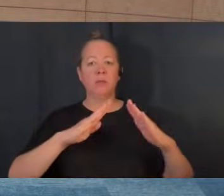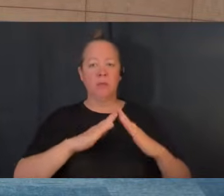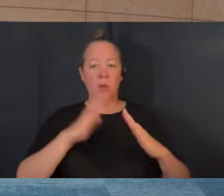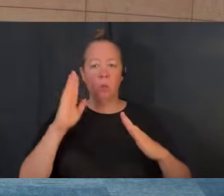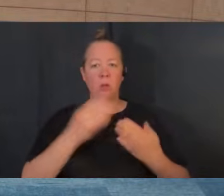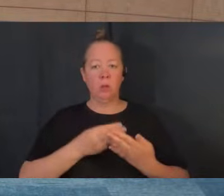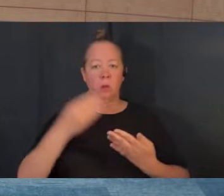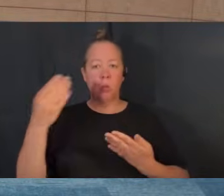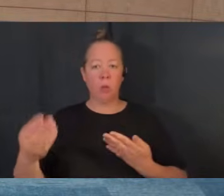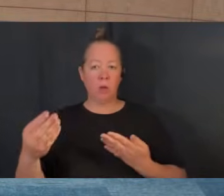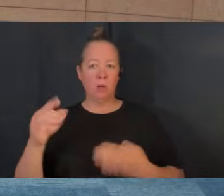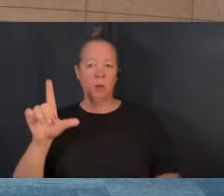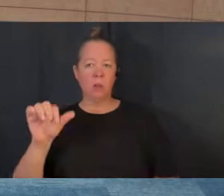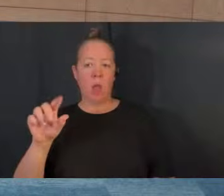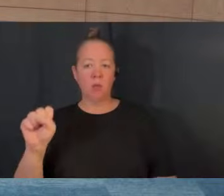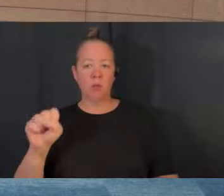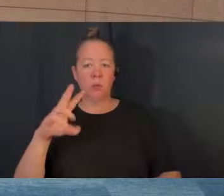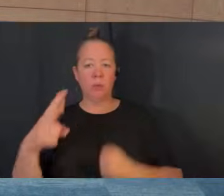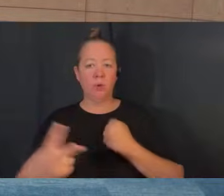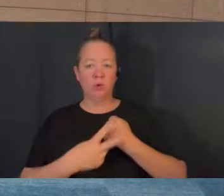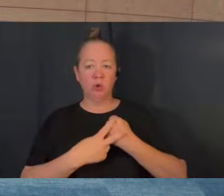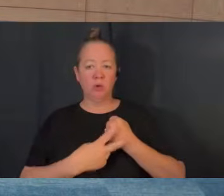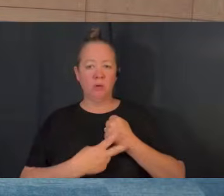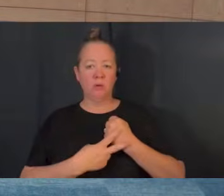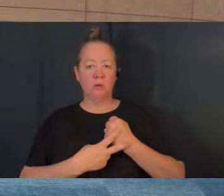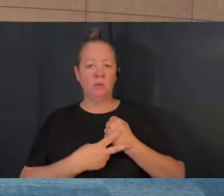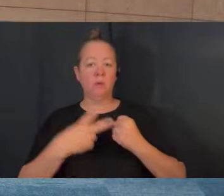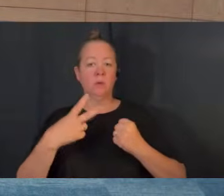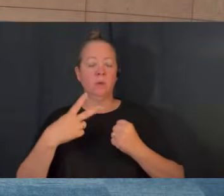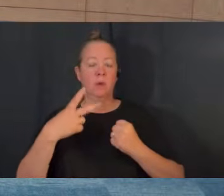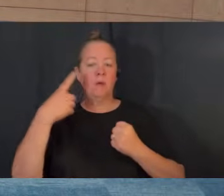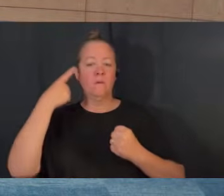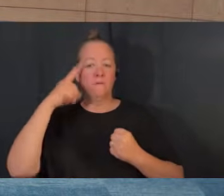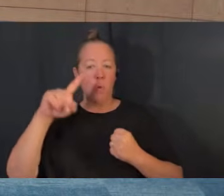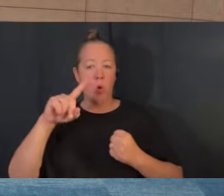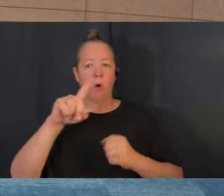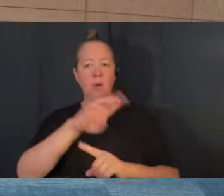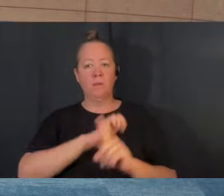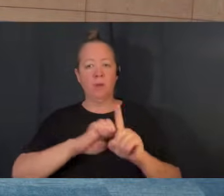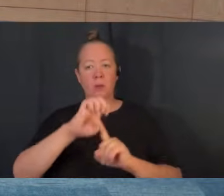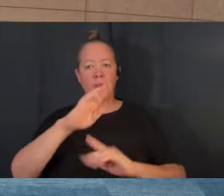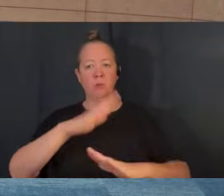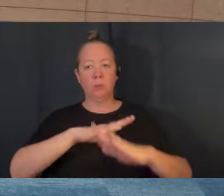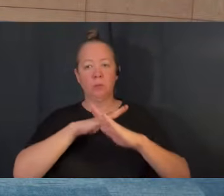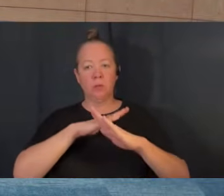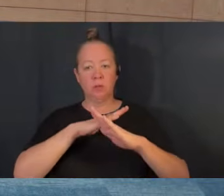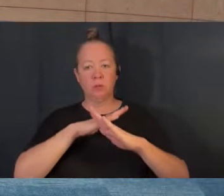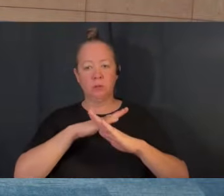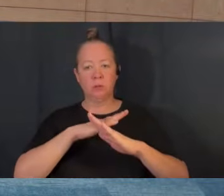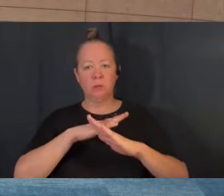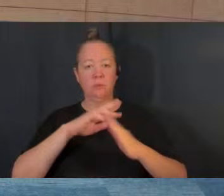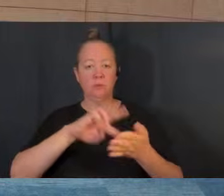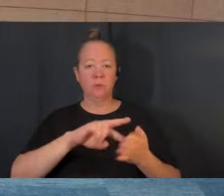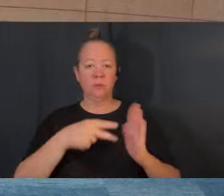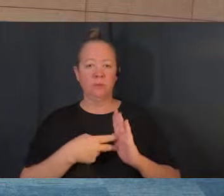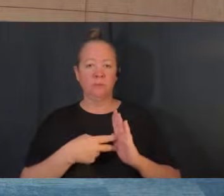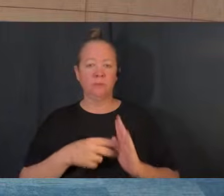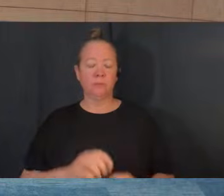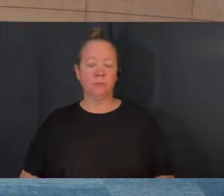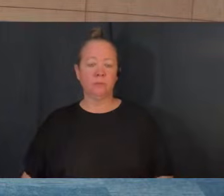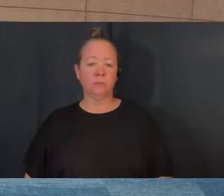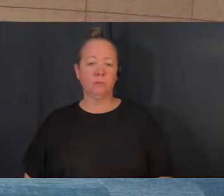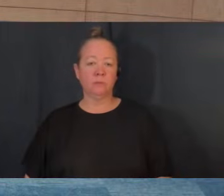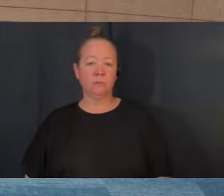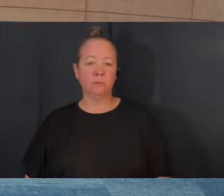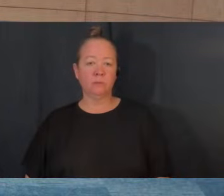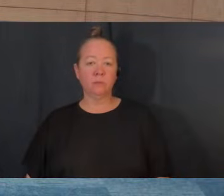and preserve them in perpetuity for environmental purposes, writ large. Council, any